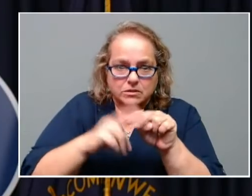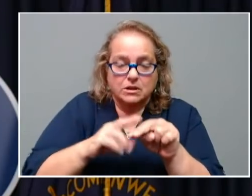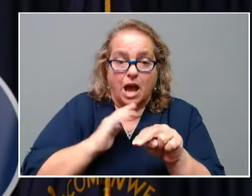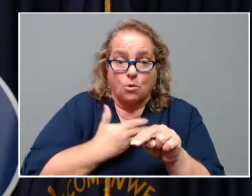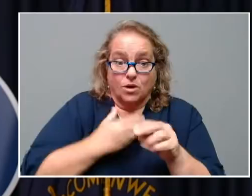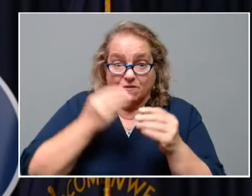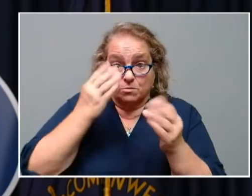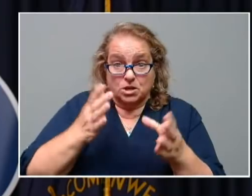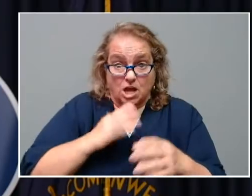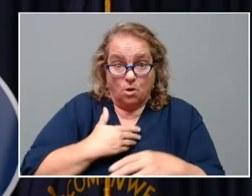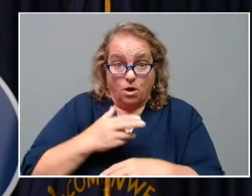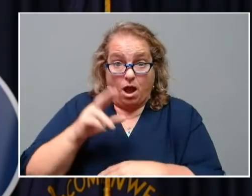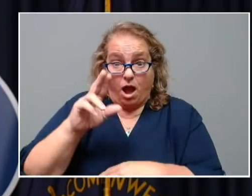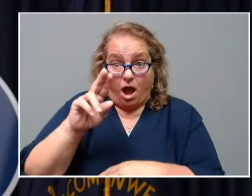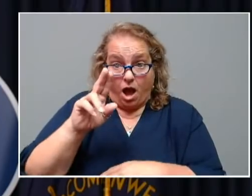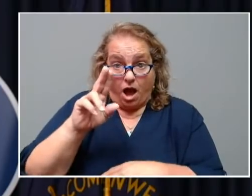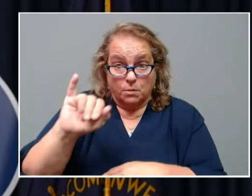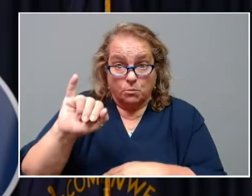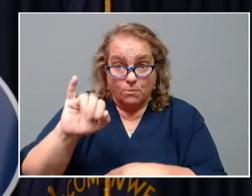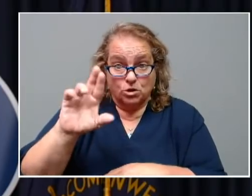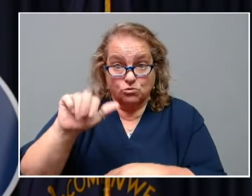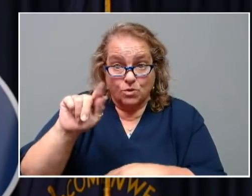continues to fall, now down to